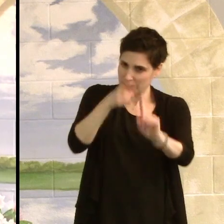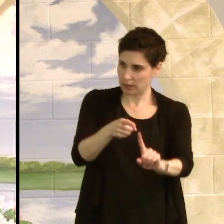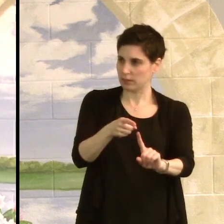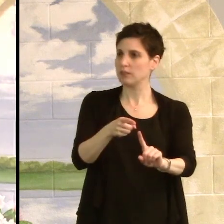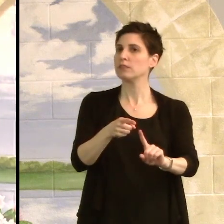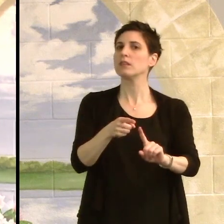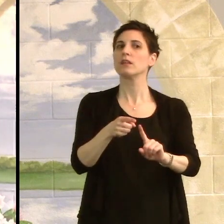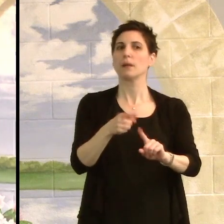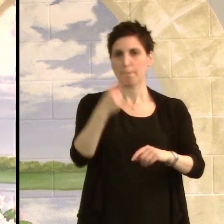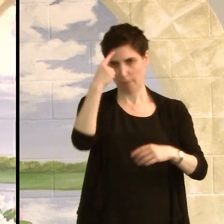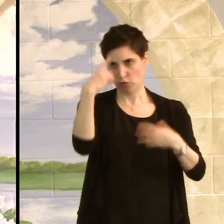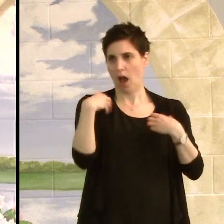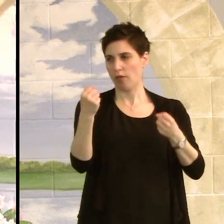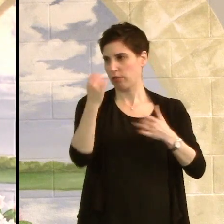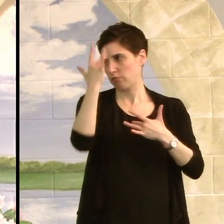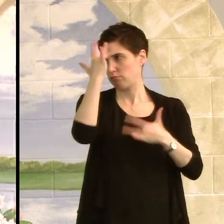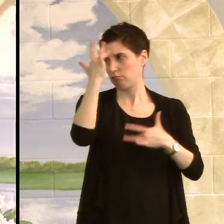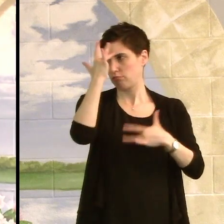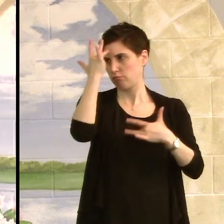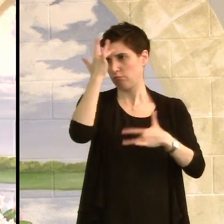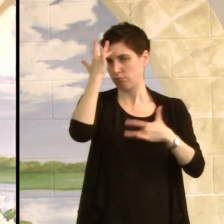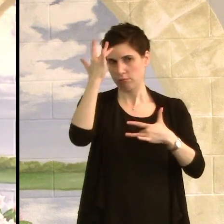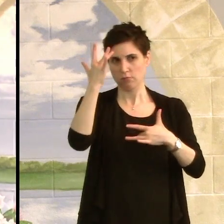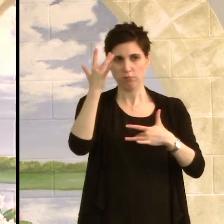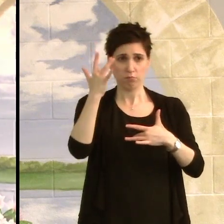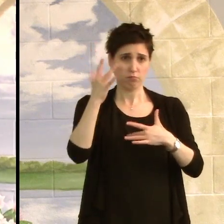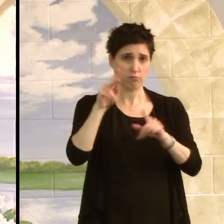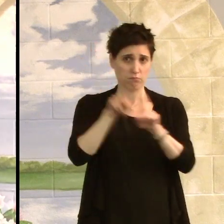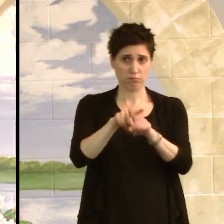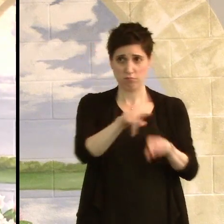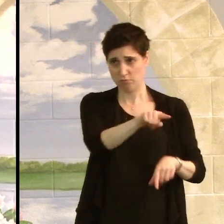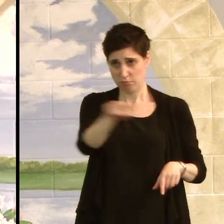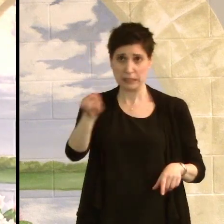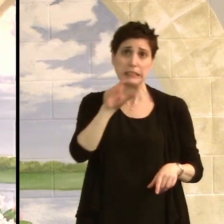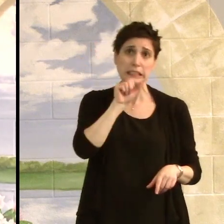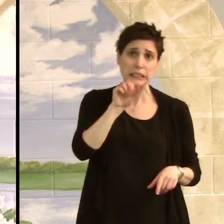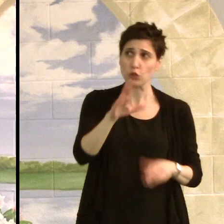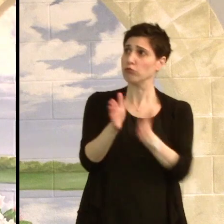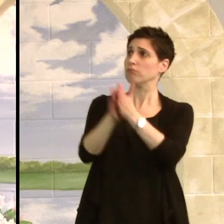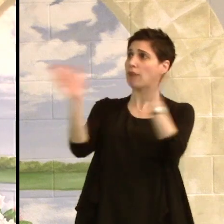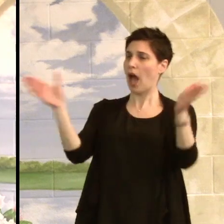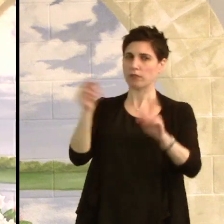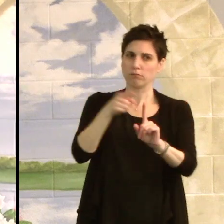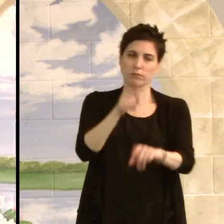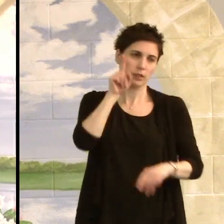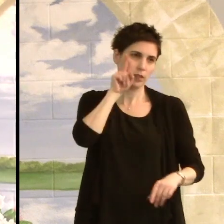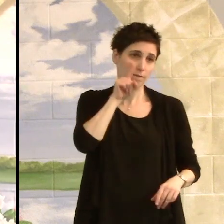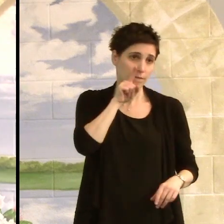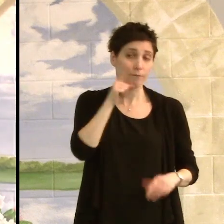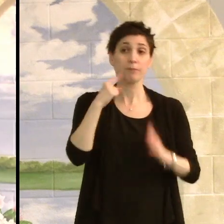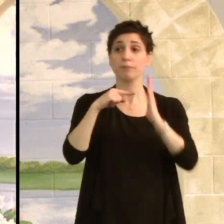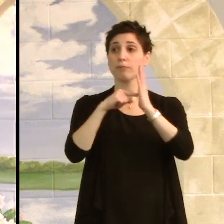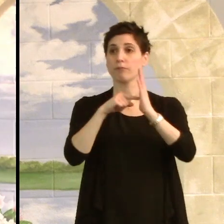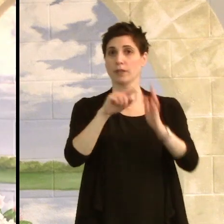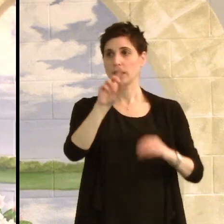to seniors, to all seniors, including deaf seniors. Dementia,